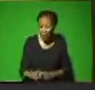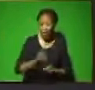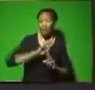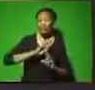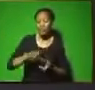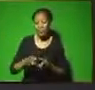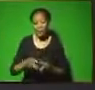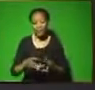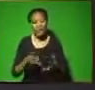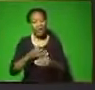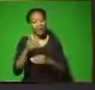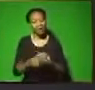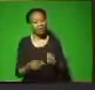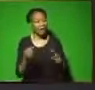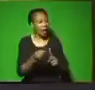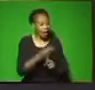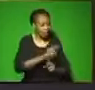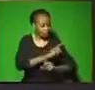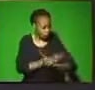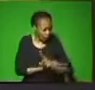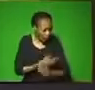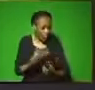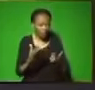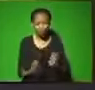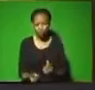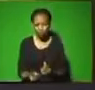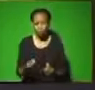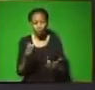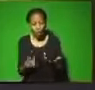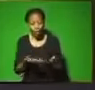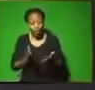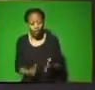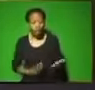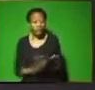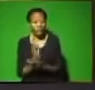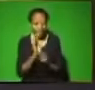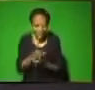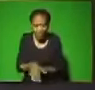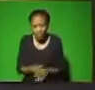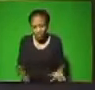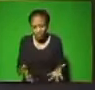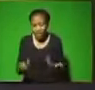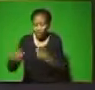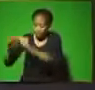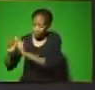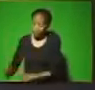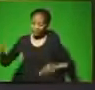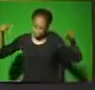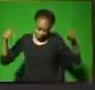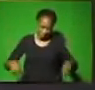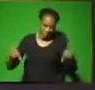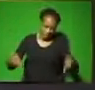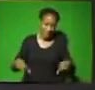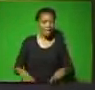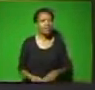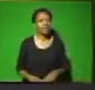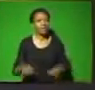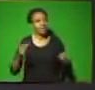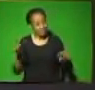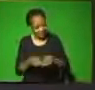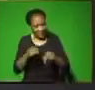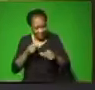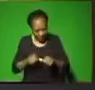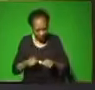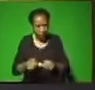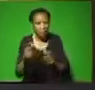the reported abuses of power and possible human rights violations. Chair, today, this tyranny is continuing in the